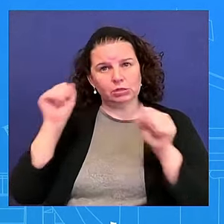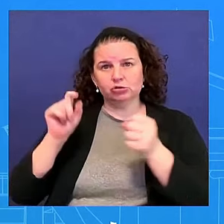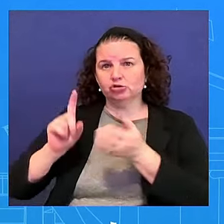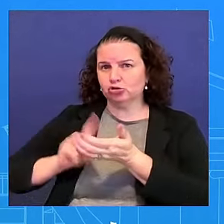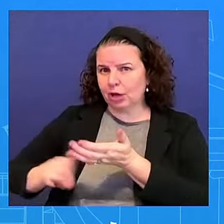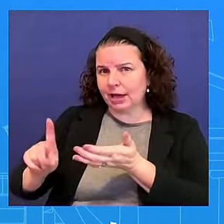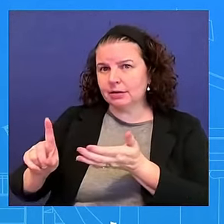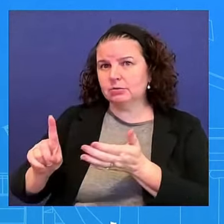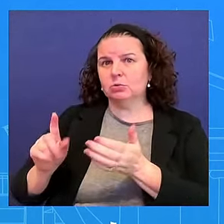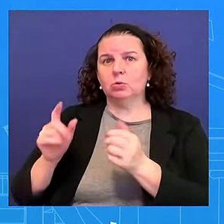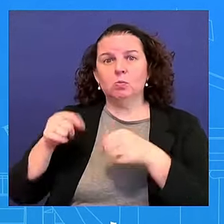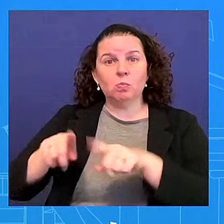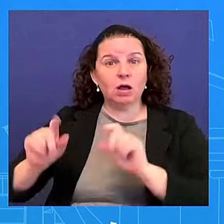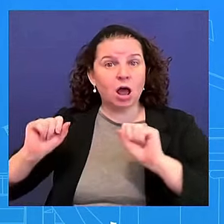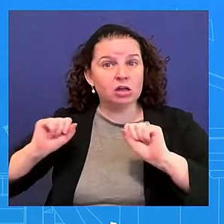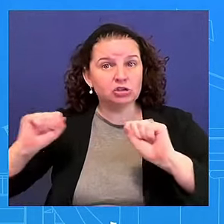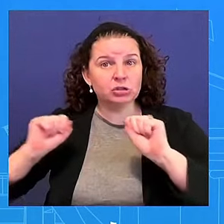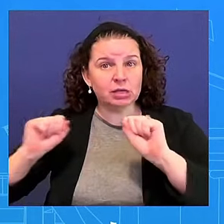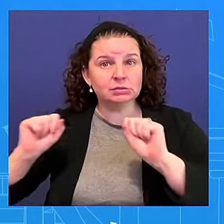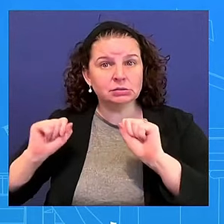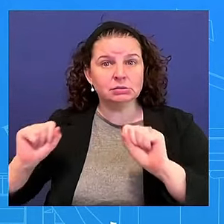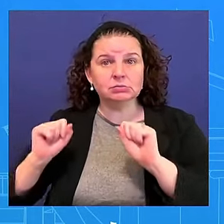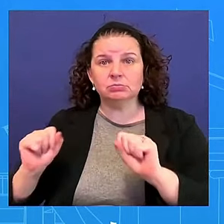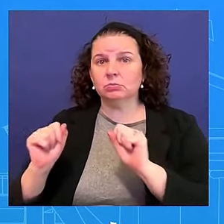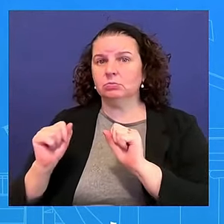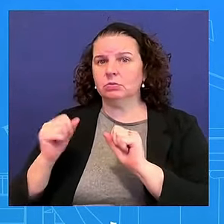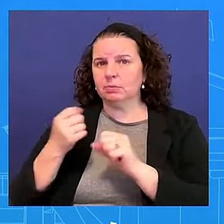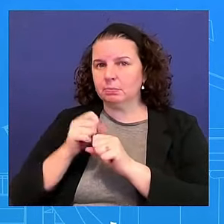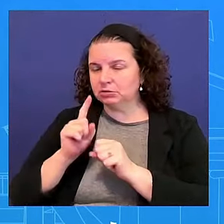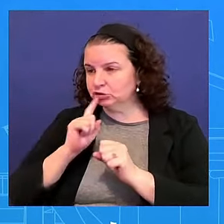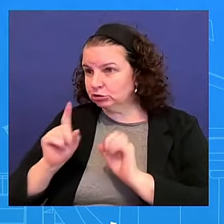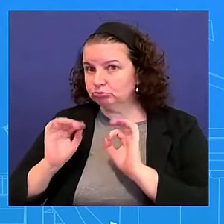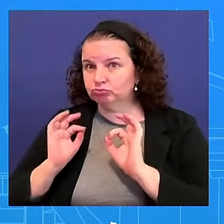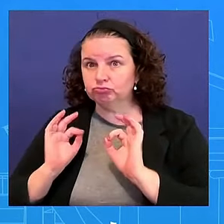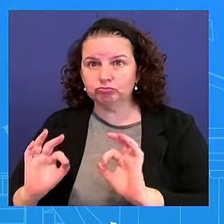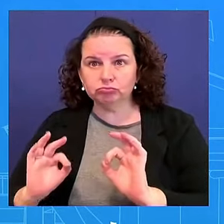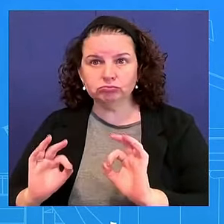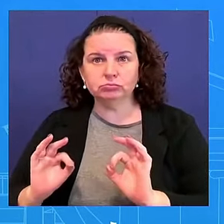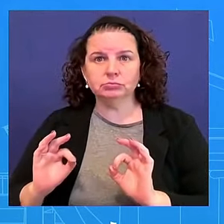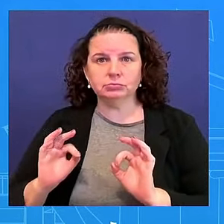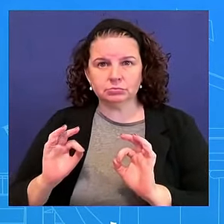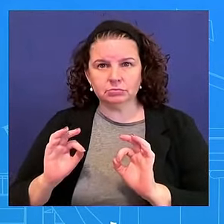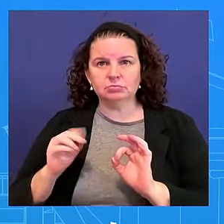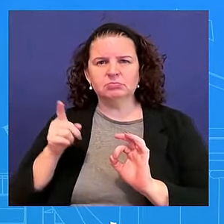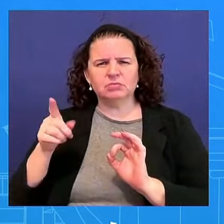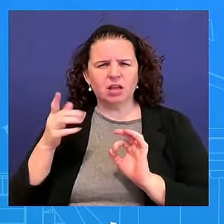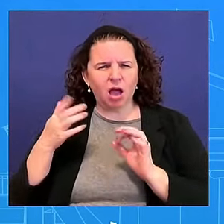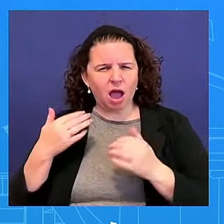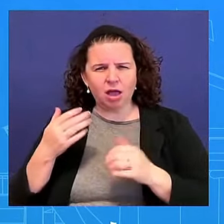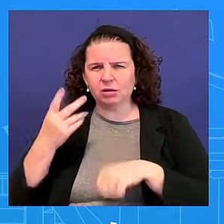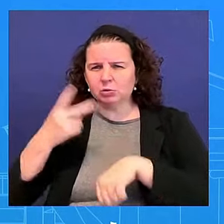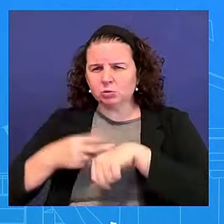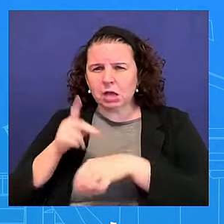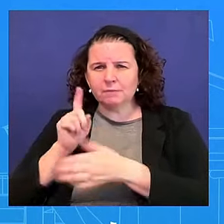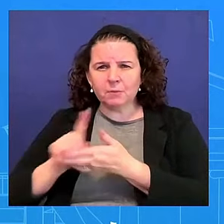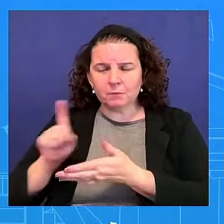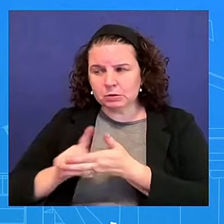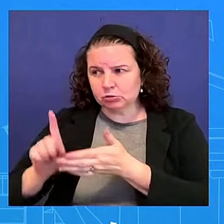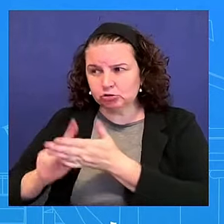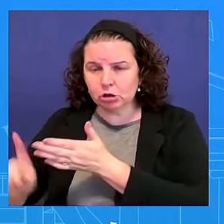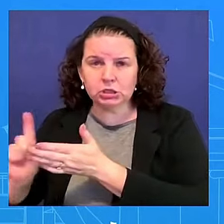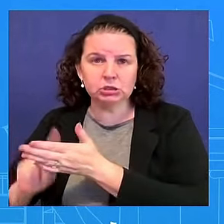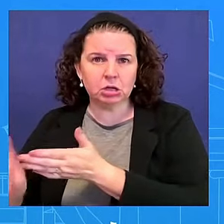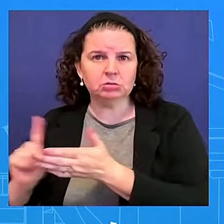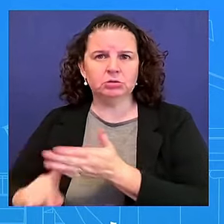a week. And so he has that. He has something that majority of Americans, all Americans I would probably